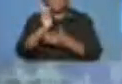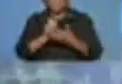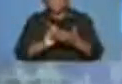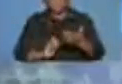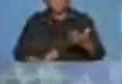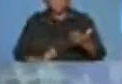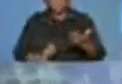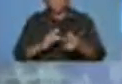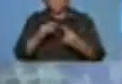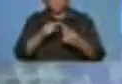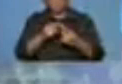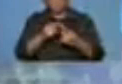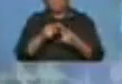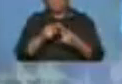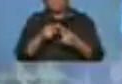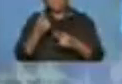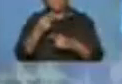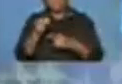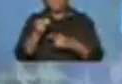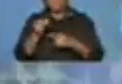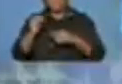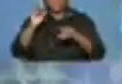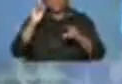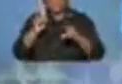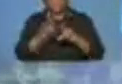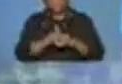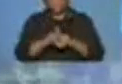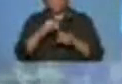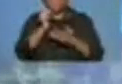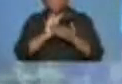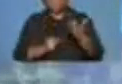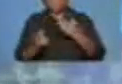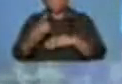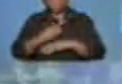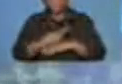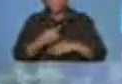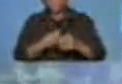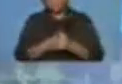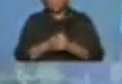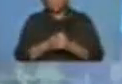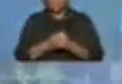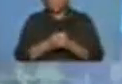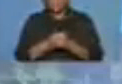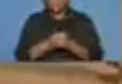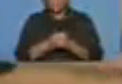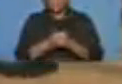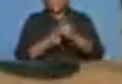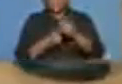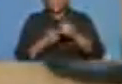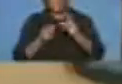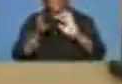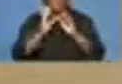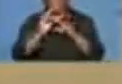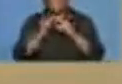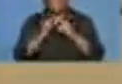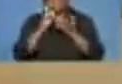line of a multi-million dollar industrial agreement. Cleopatra Murphy starts us off this evening. A contentious